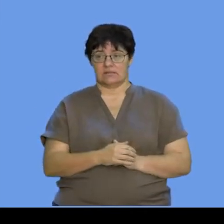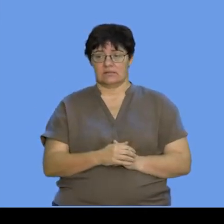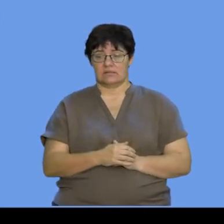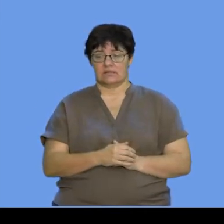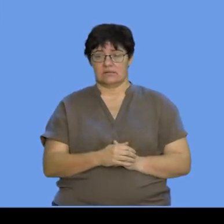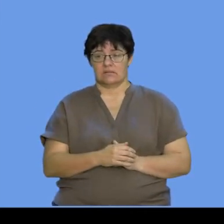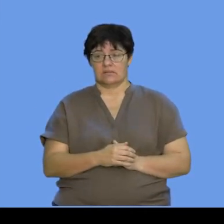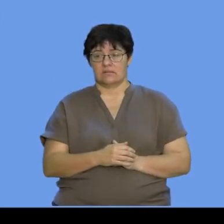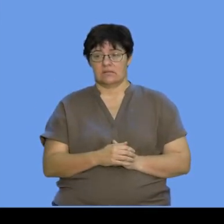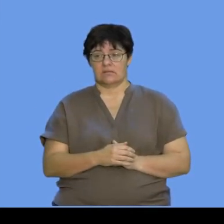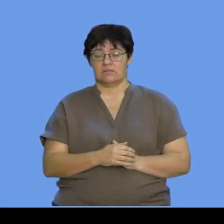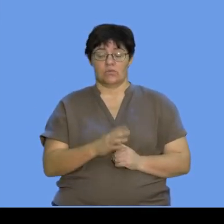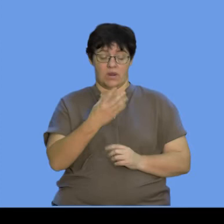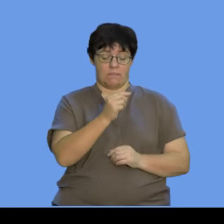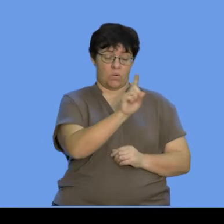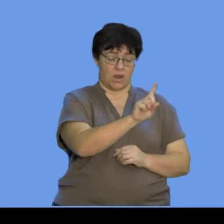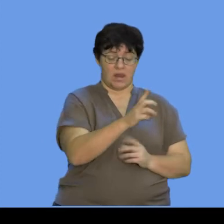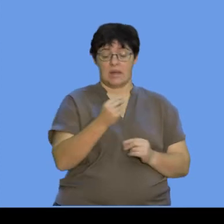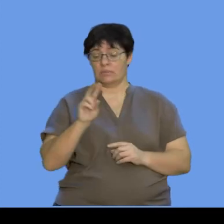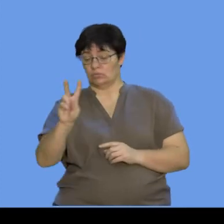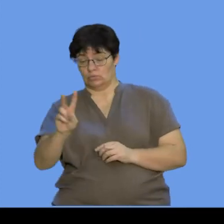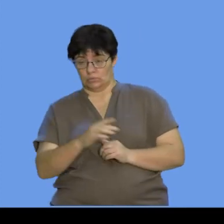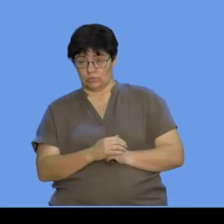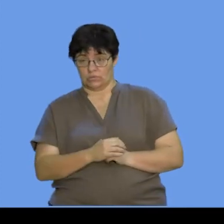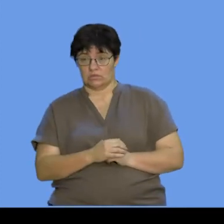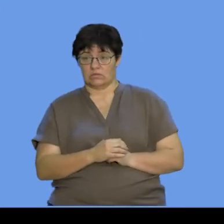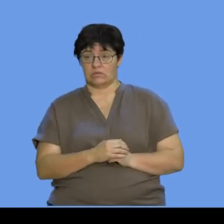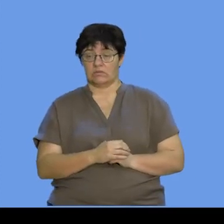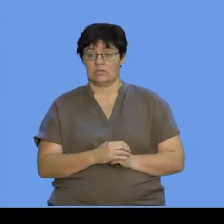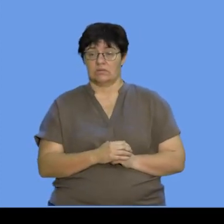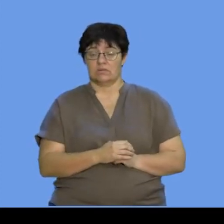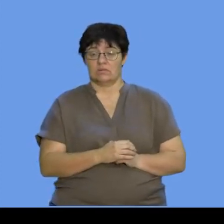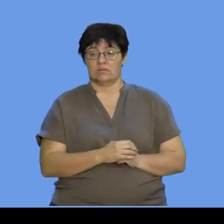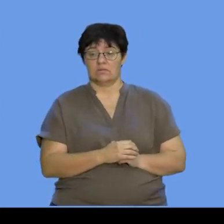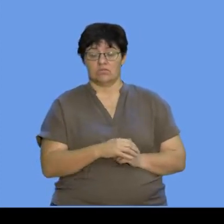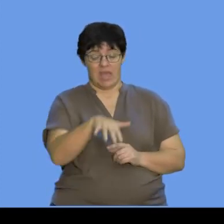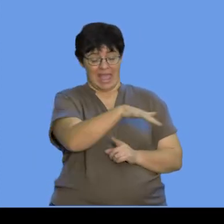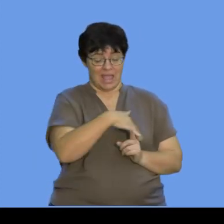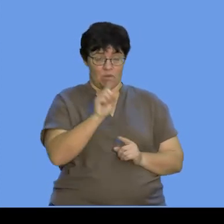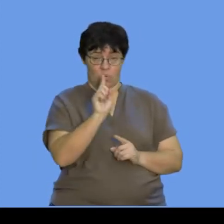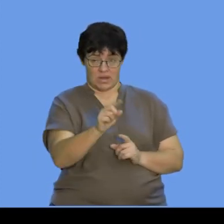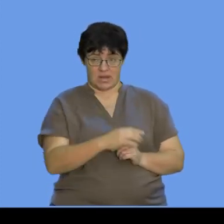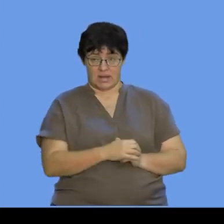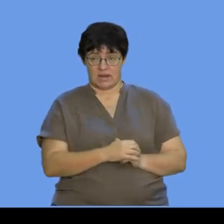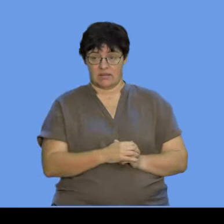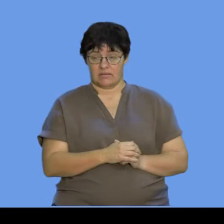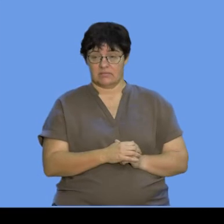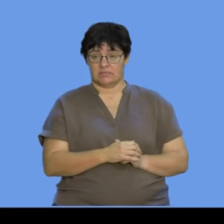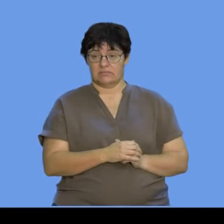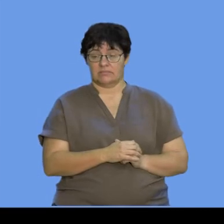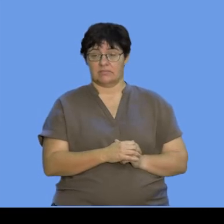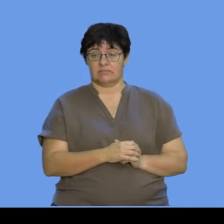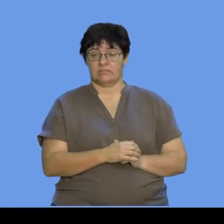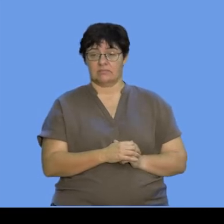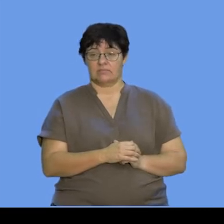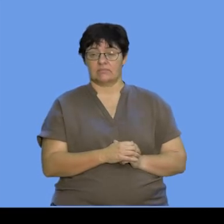And then for, I will call this number 1 and call that number 2. For area number 1, right, for triangle